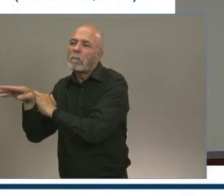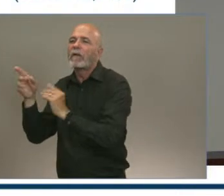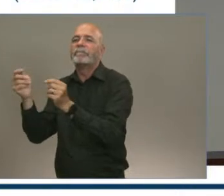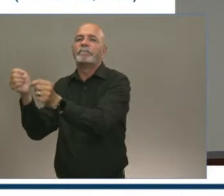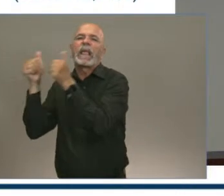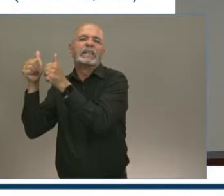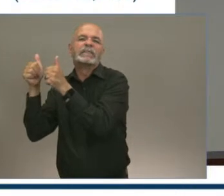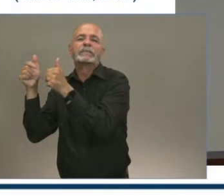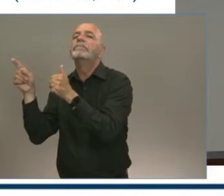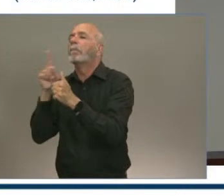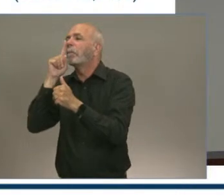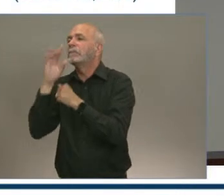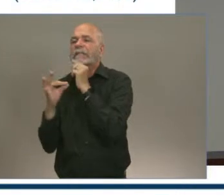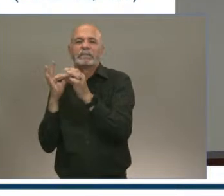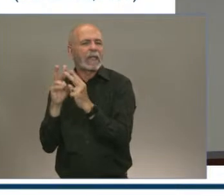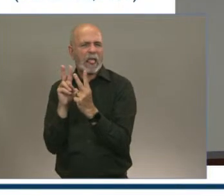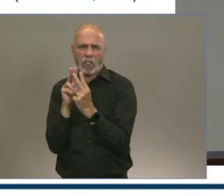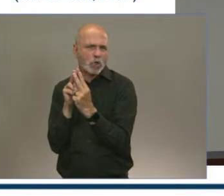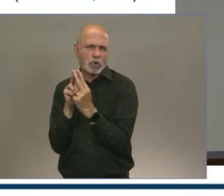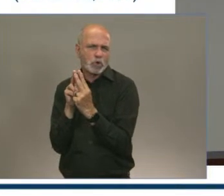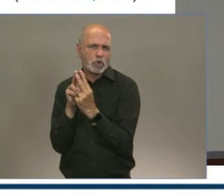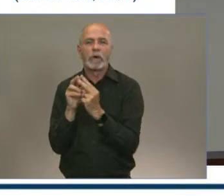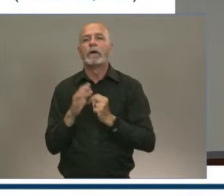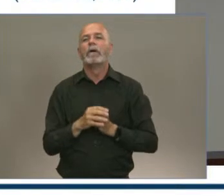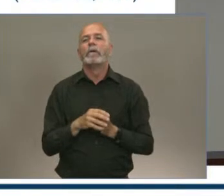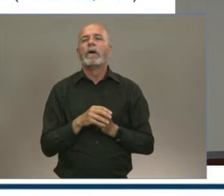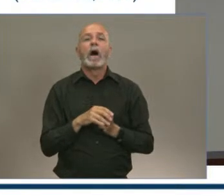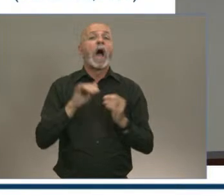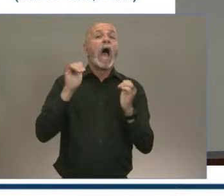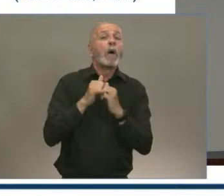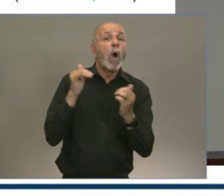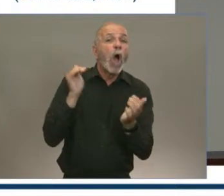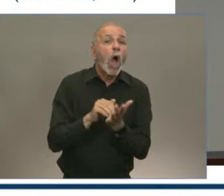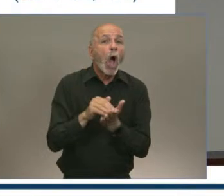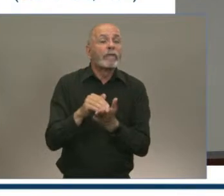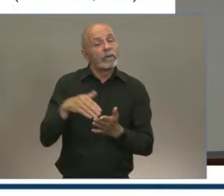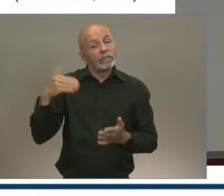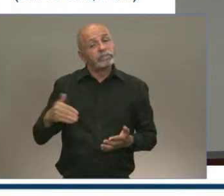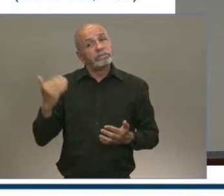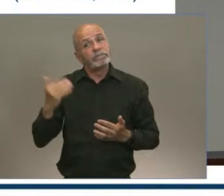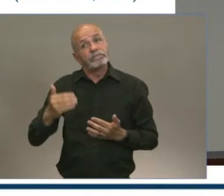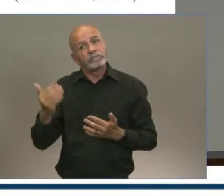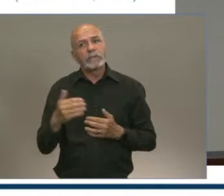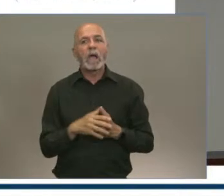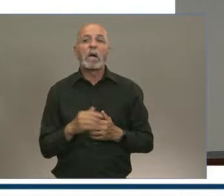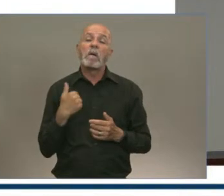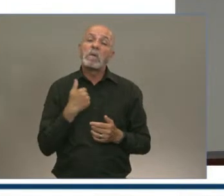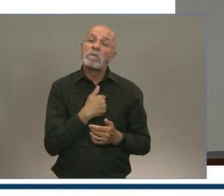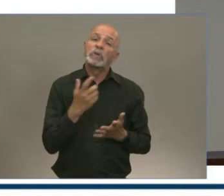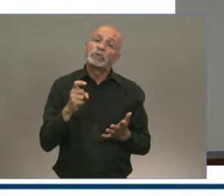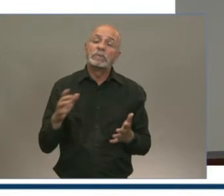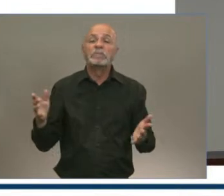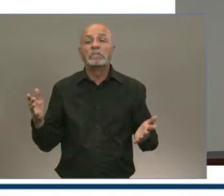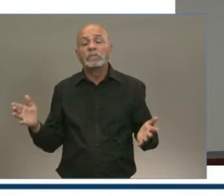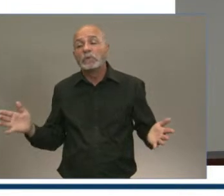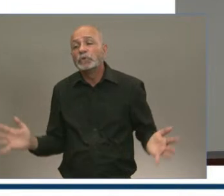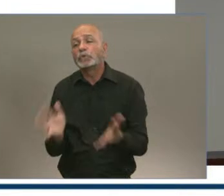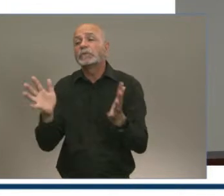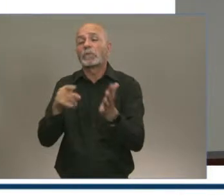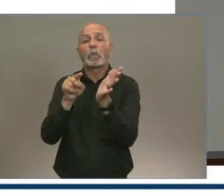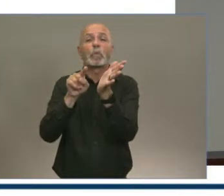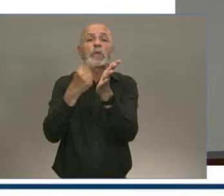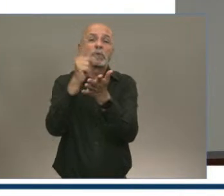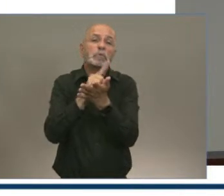There's no set frequency. That for most people, probably at least once a week. But we're saying for people who have the